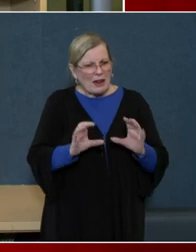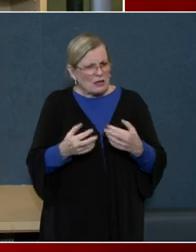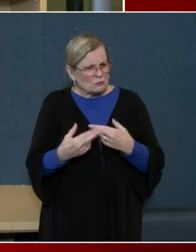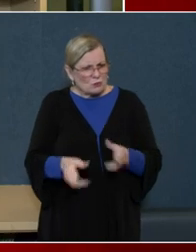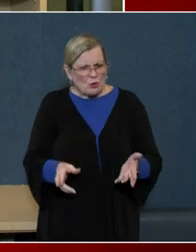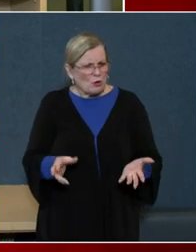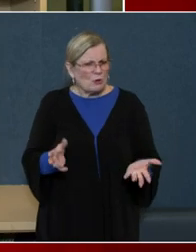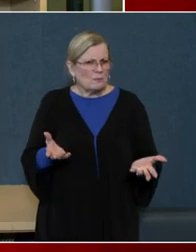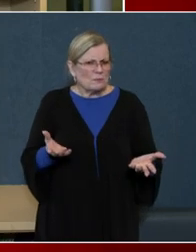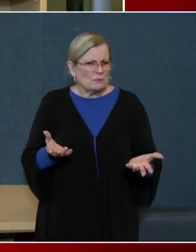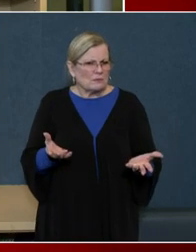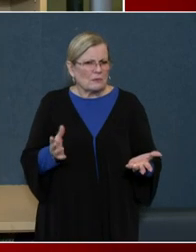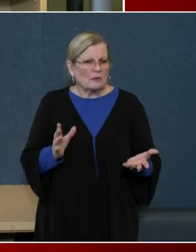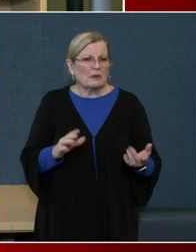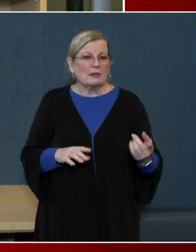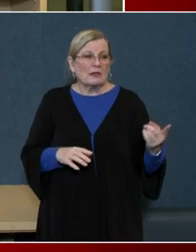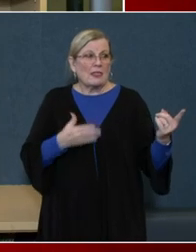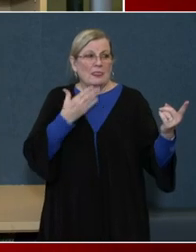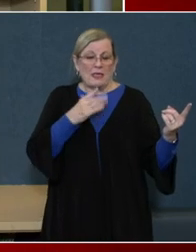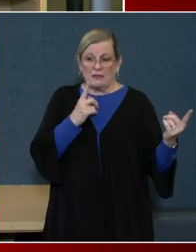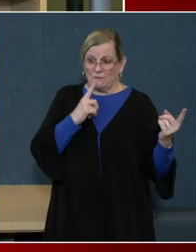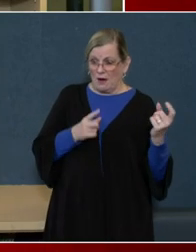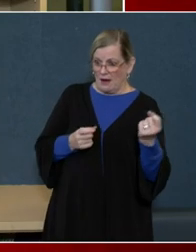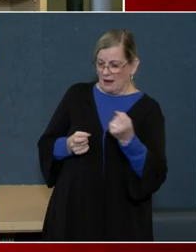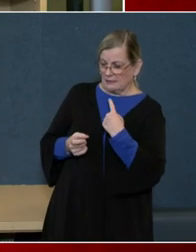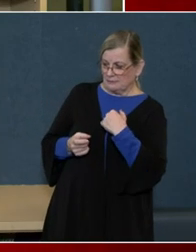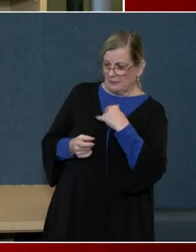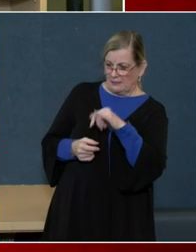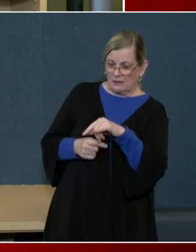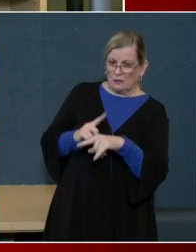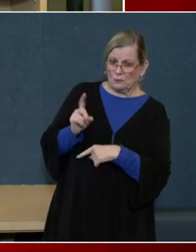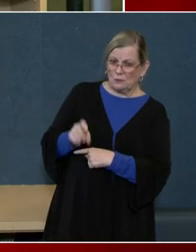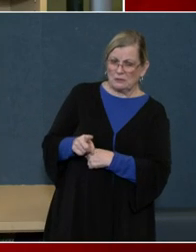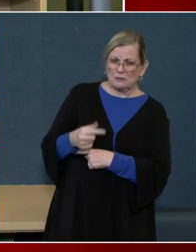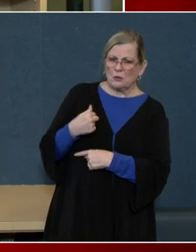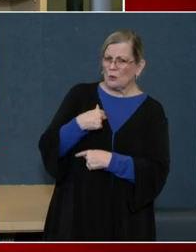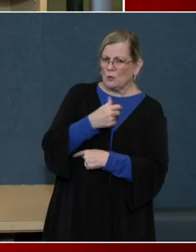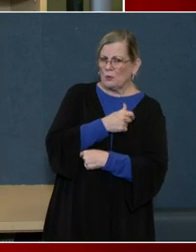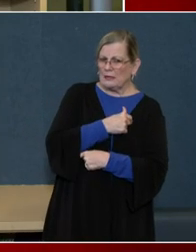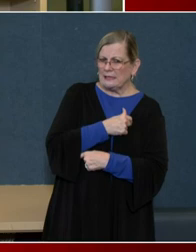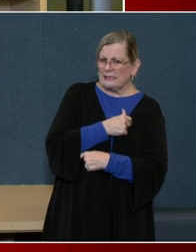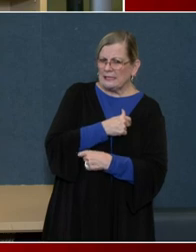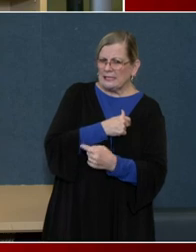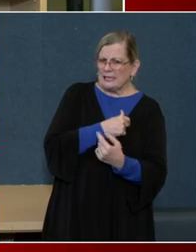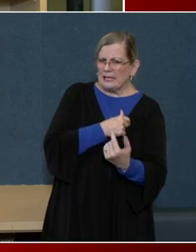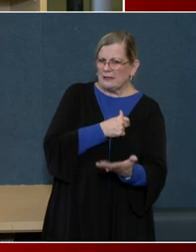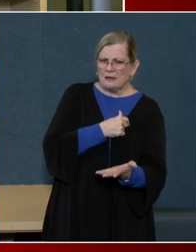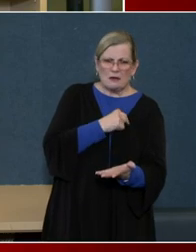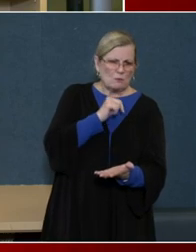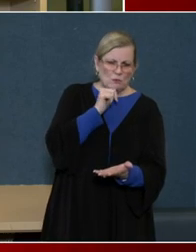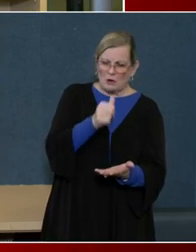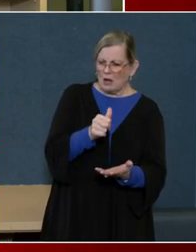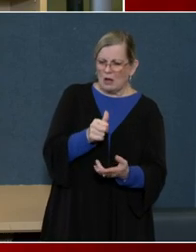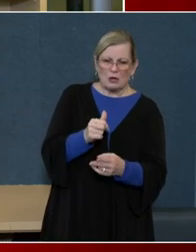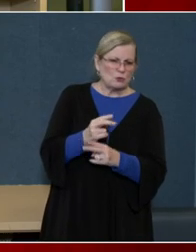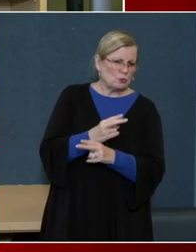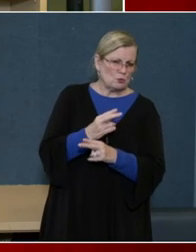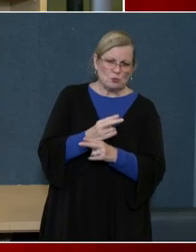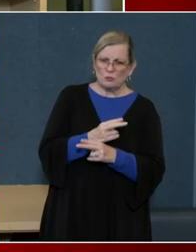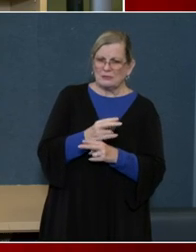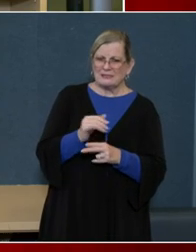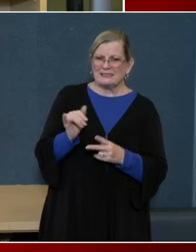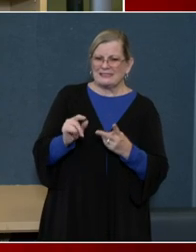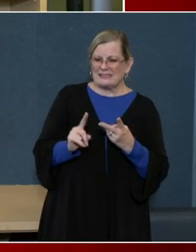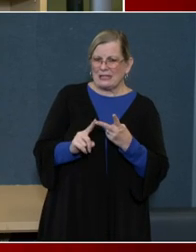not utilize our secondary spaces at this time. We will